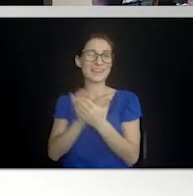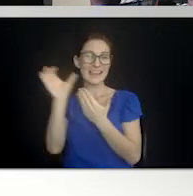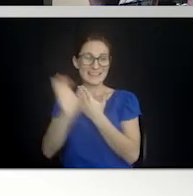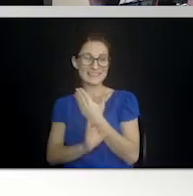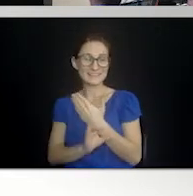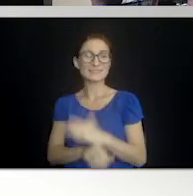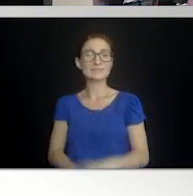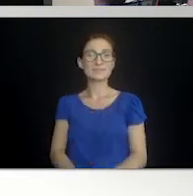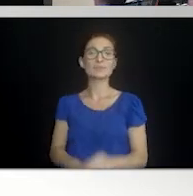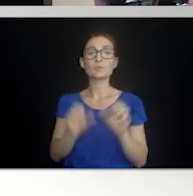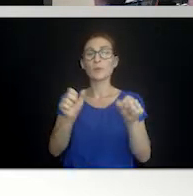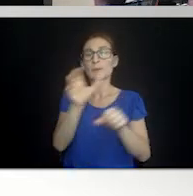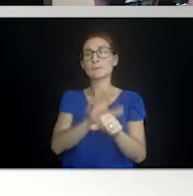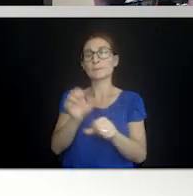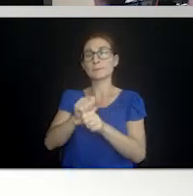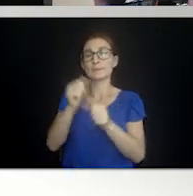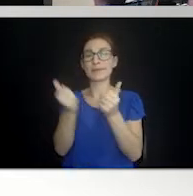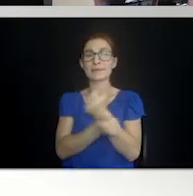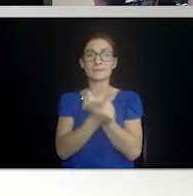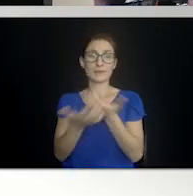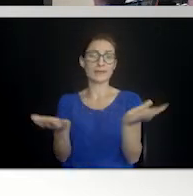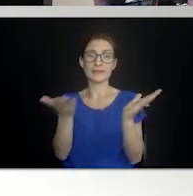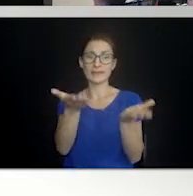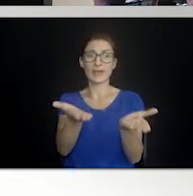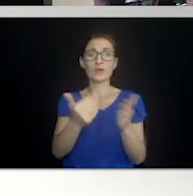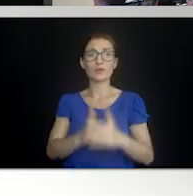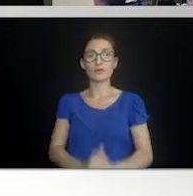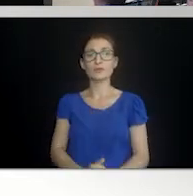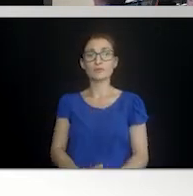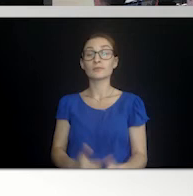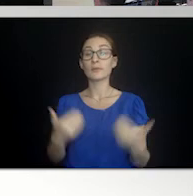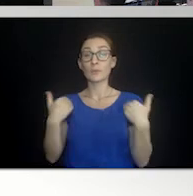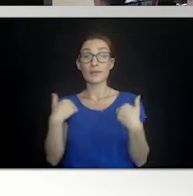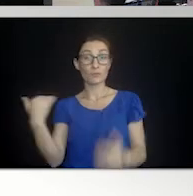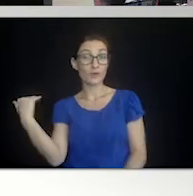sounds like. It's a calendar. You can schedule anything here. We've got upcoming